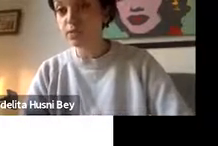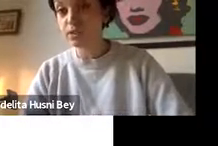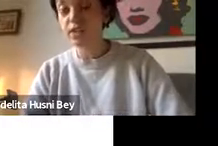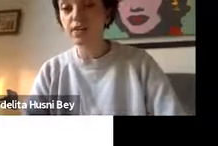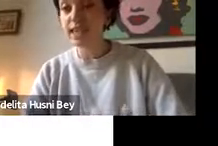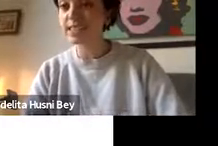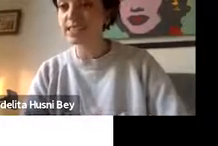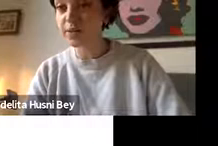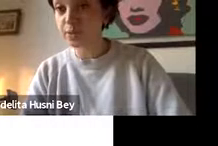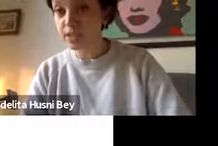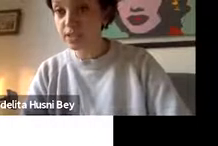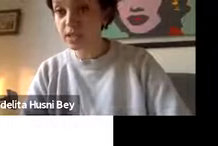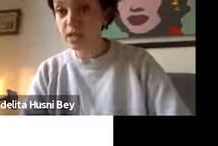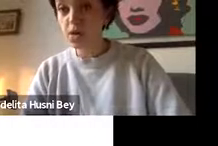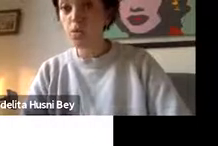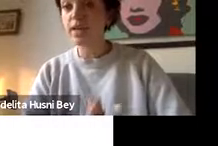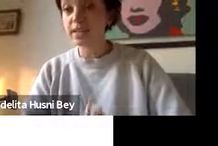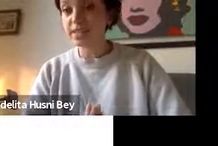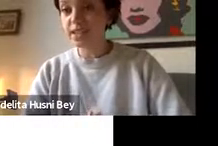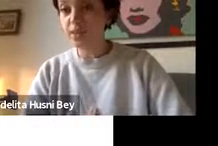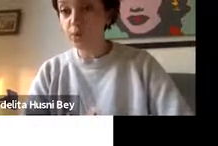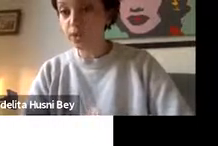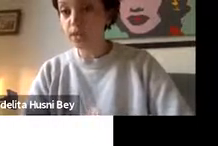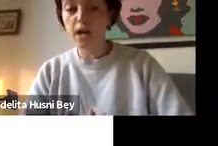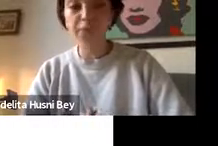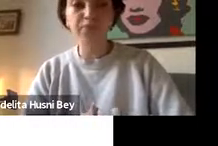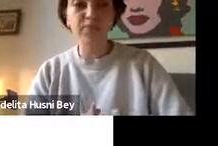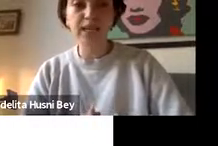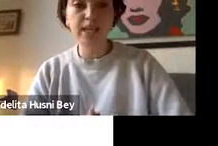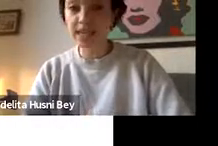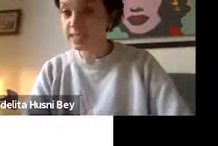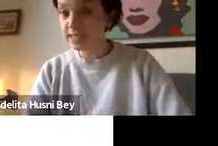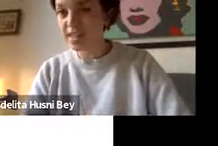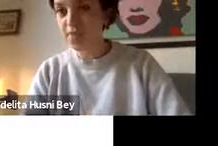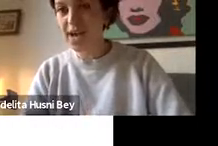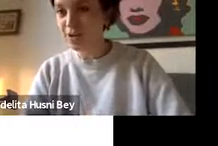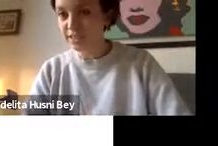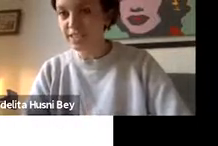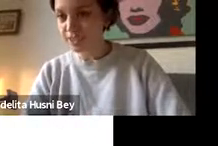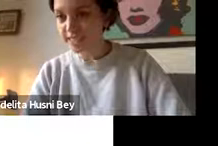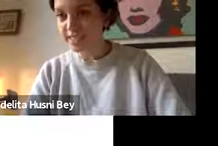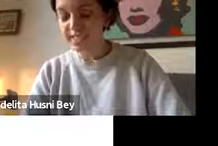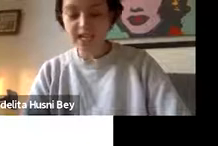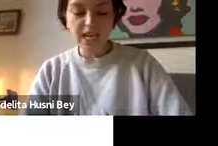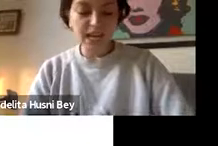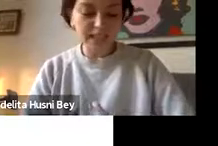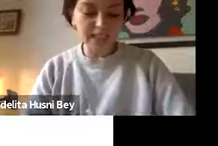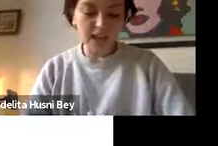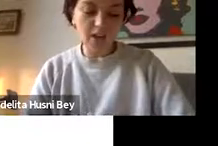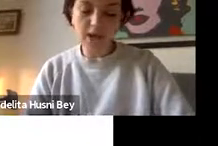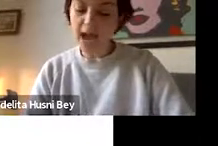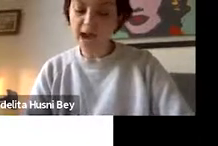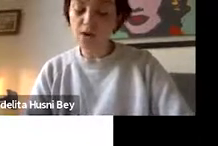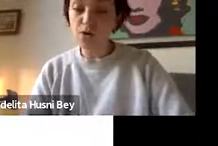the notion of necessary work, what necessary work is, how it's articulated, and